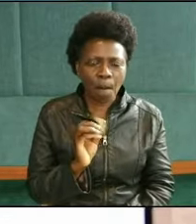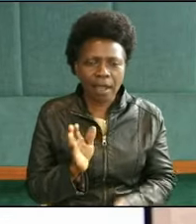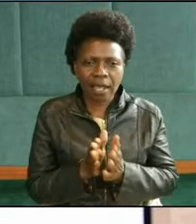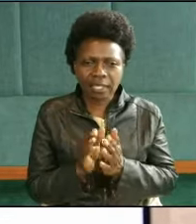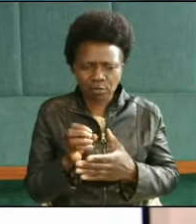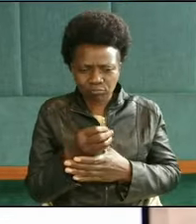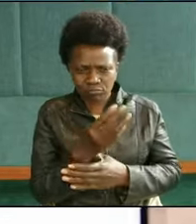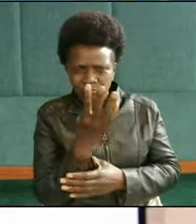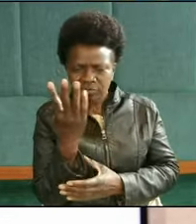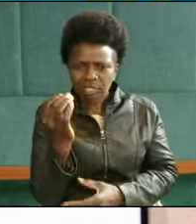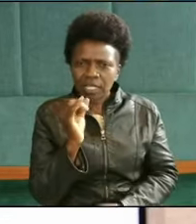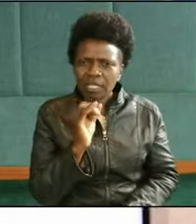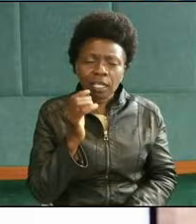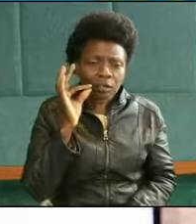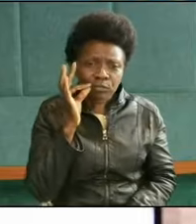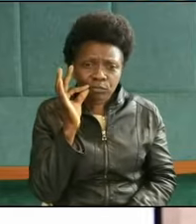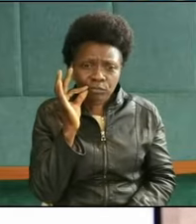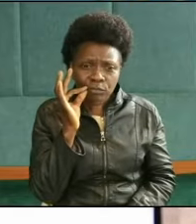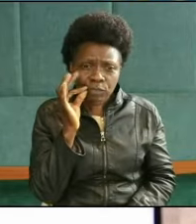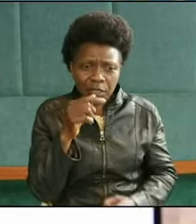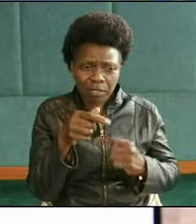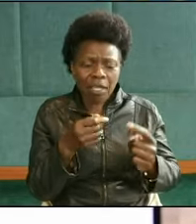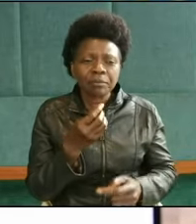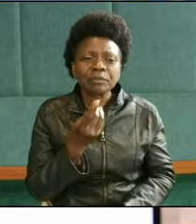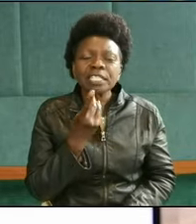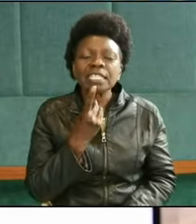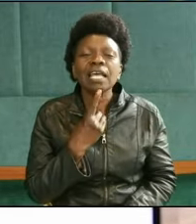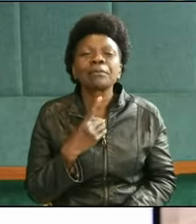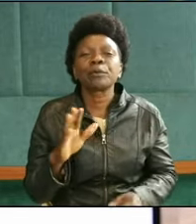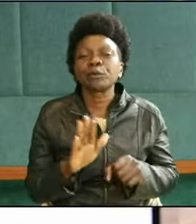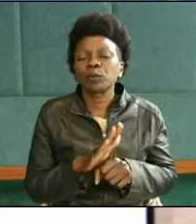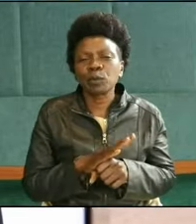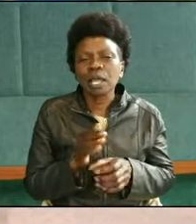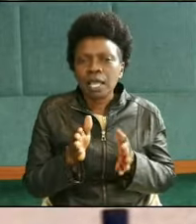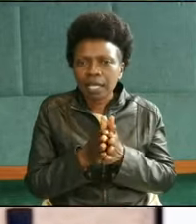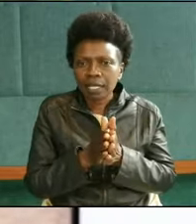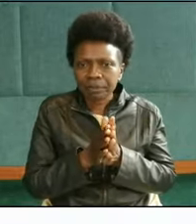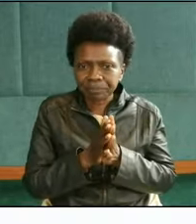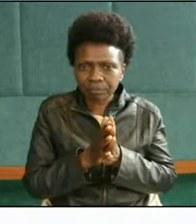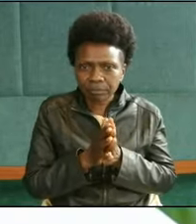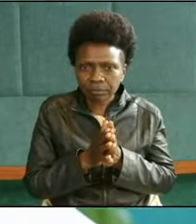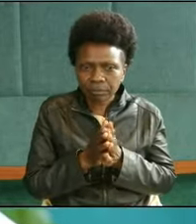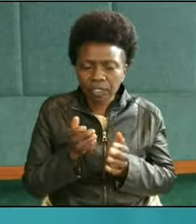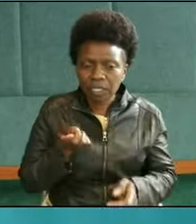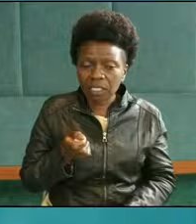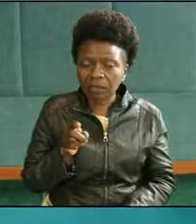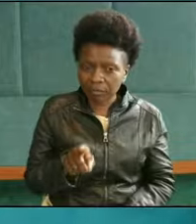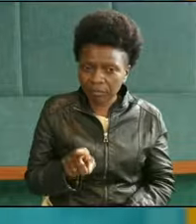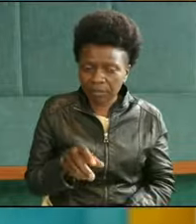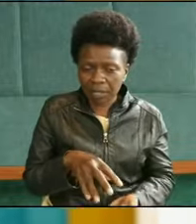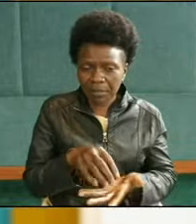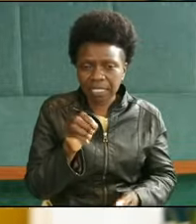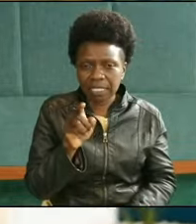And the fruit decided to become very desirable. And she picks